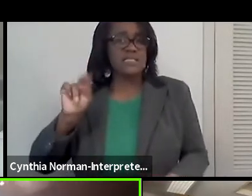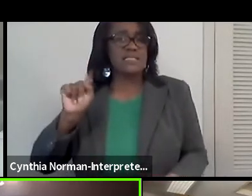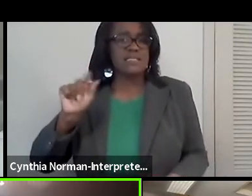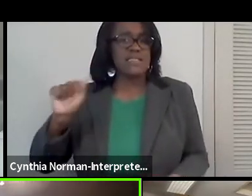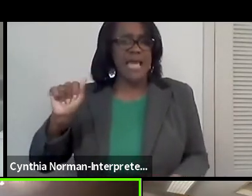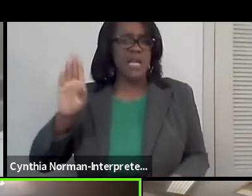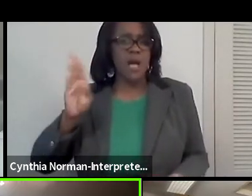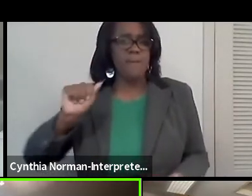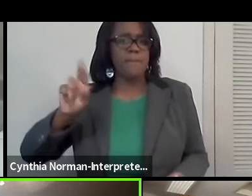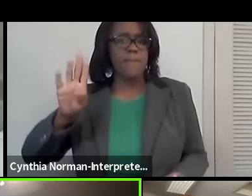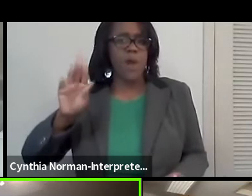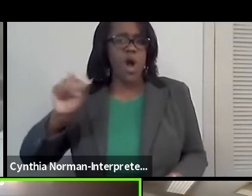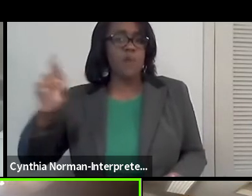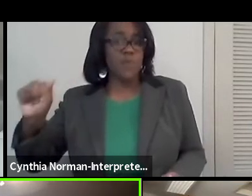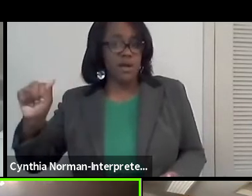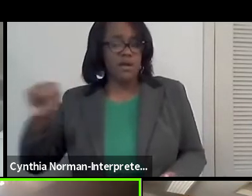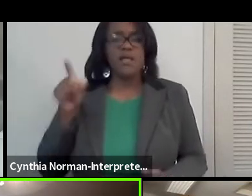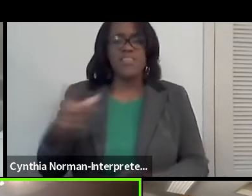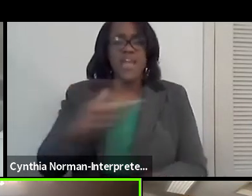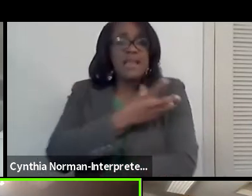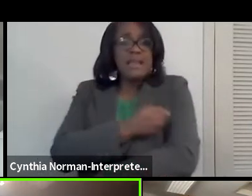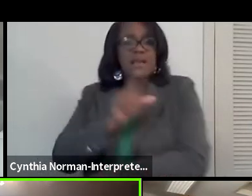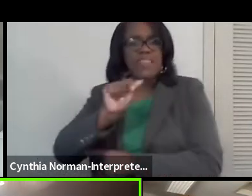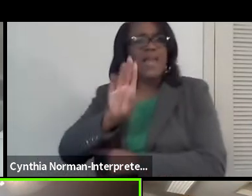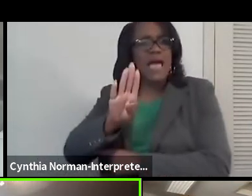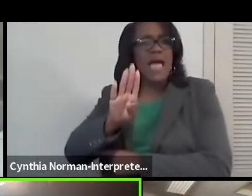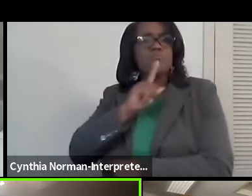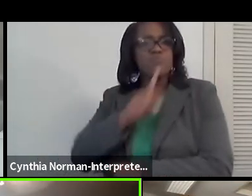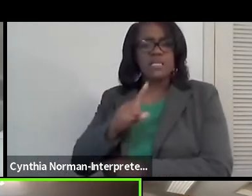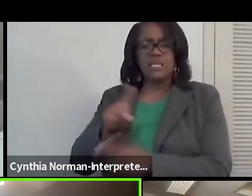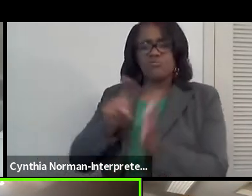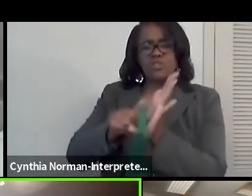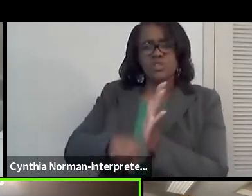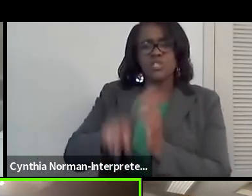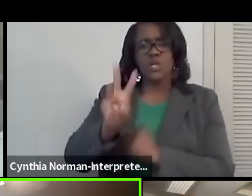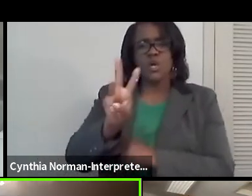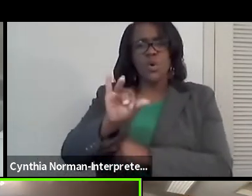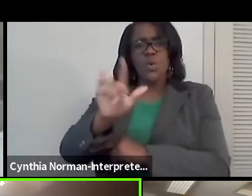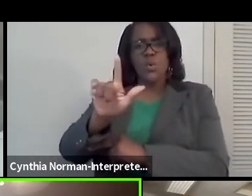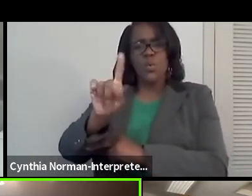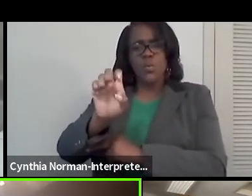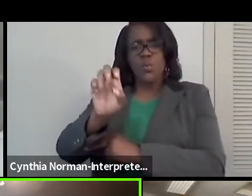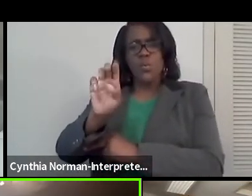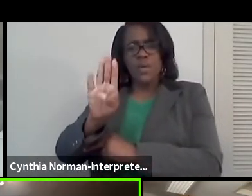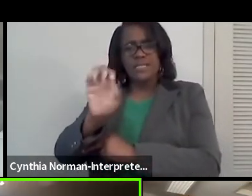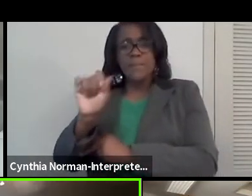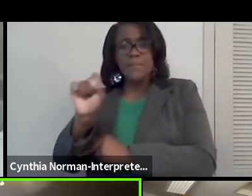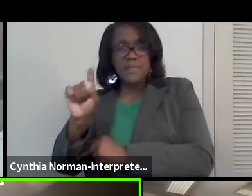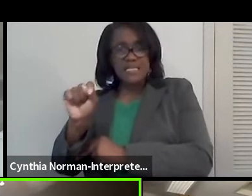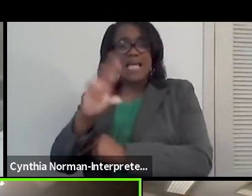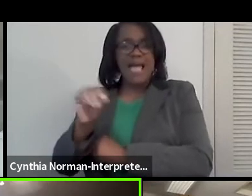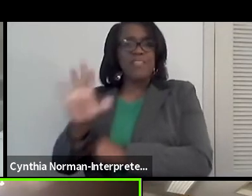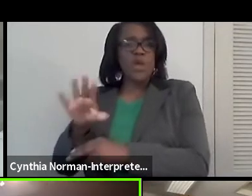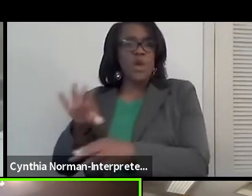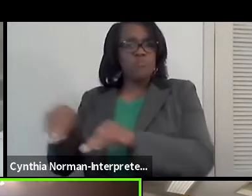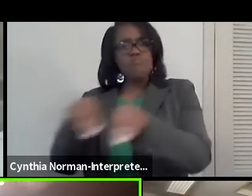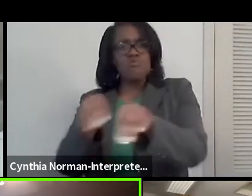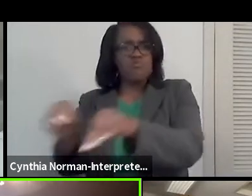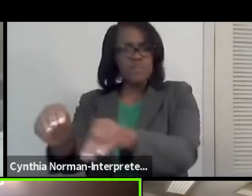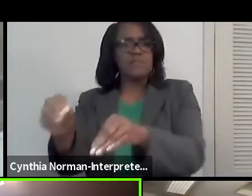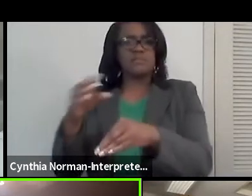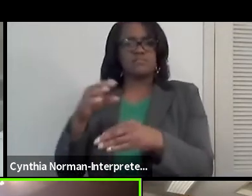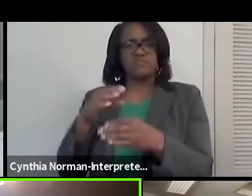The lab was focused on researching wildebeest ecology and movement as it relates to their surrounding environment and predators. And